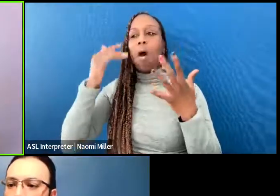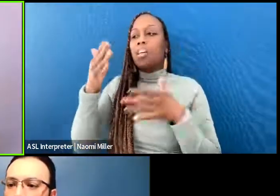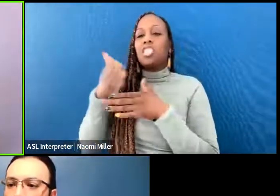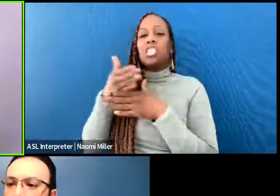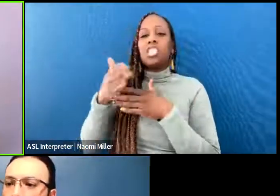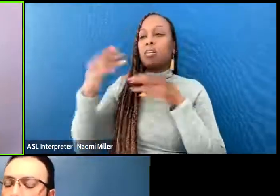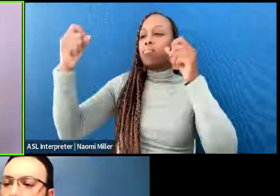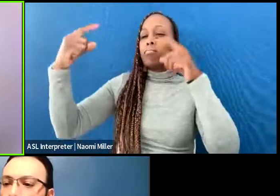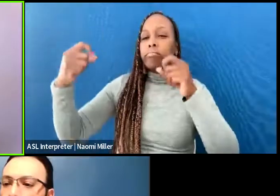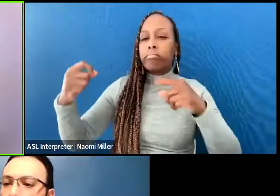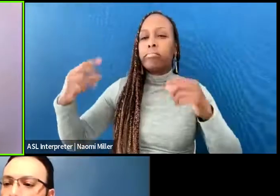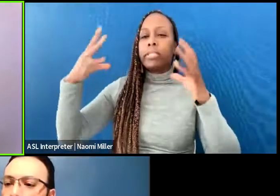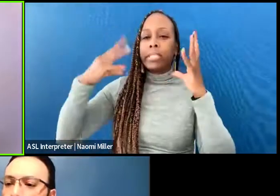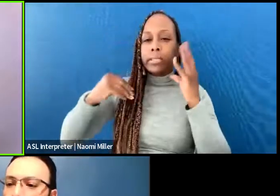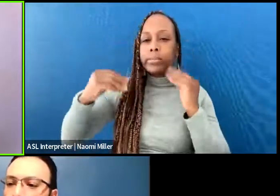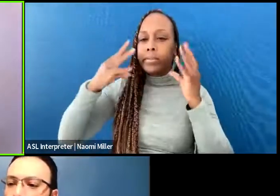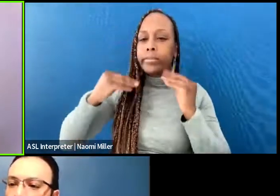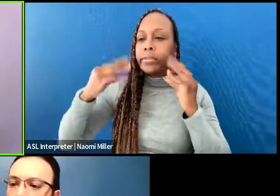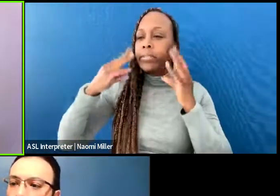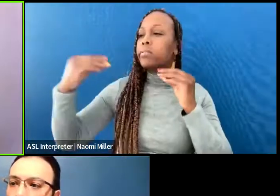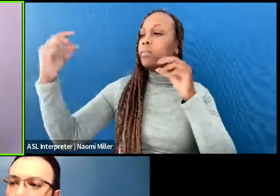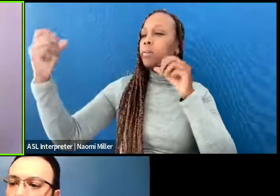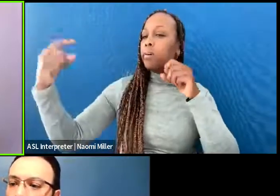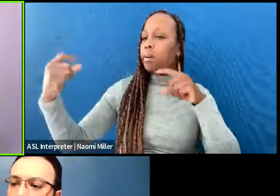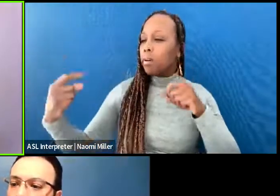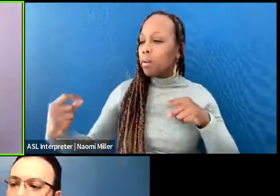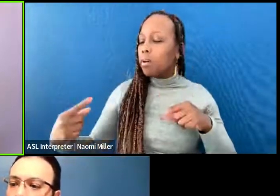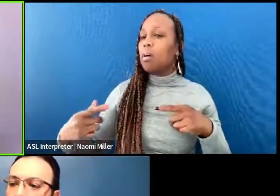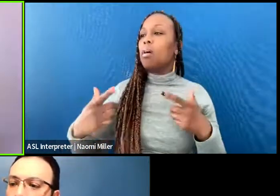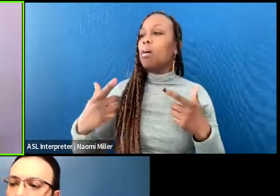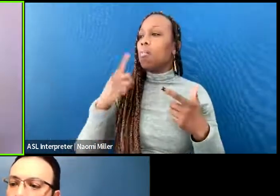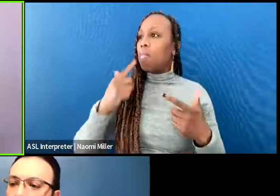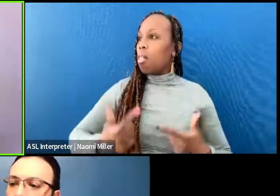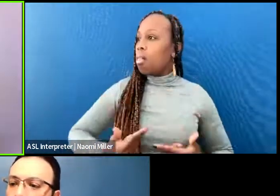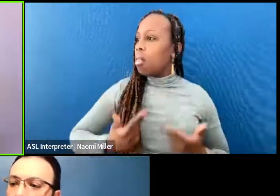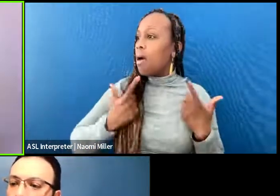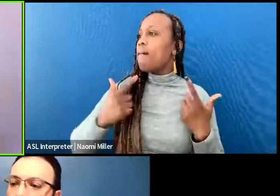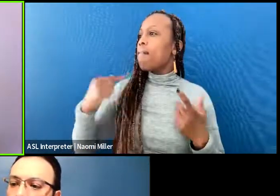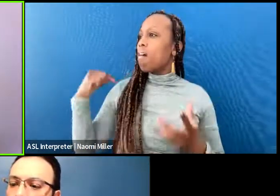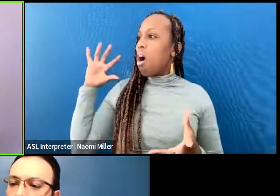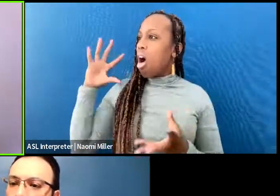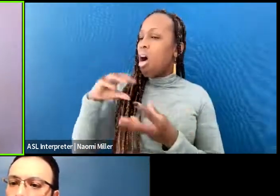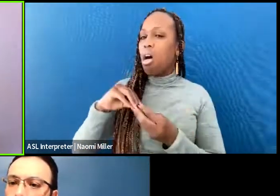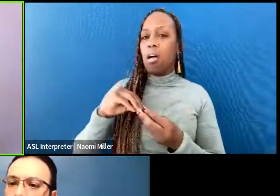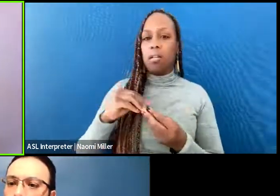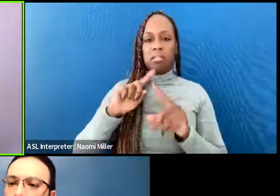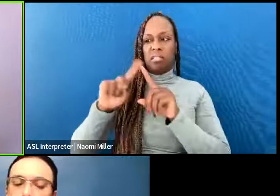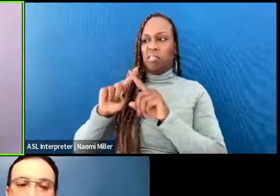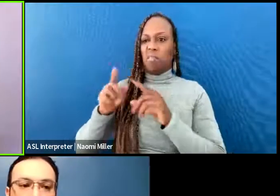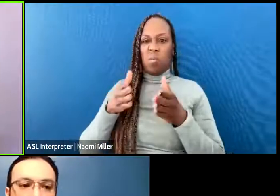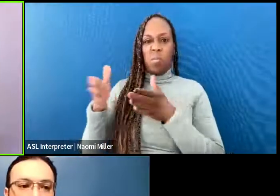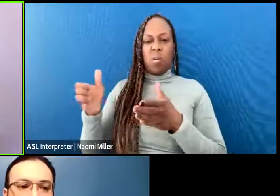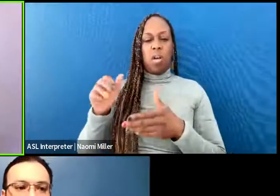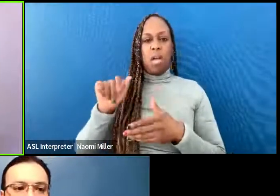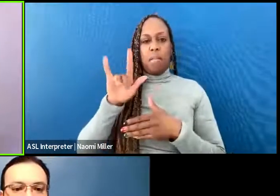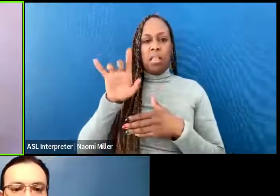similar lived experience of the many different ways ableism manifests in our lives.